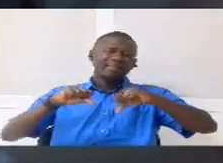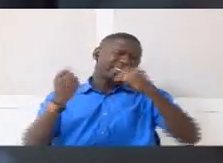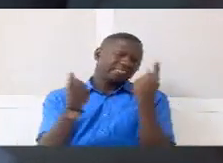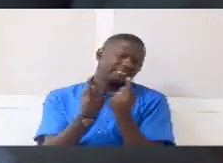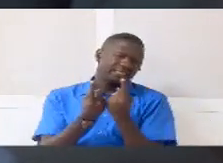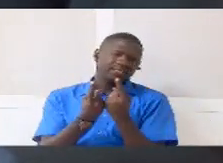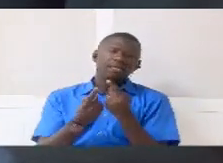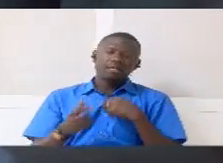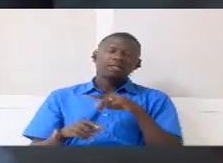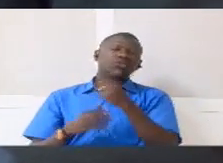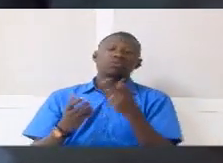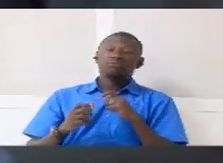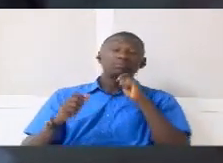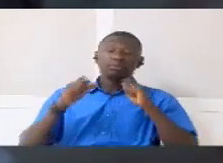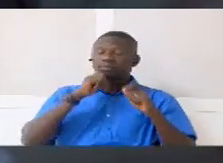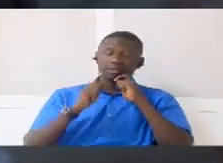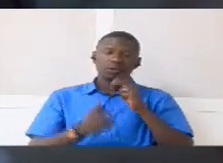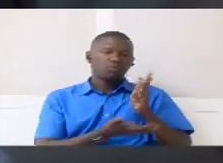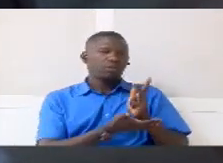some expert witnesses,